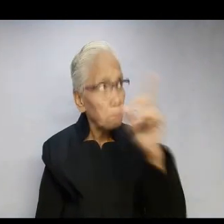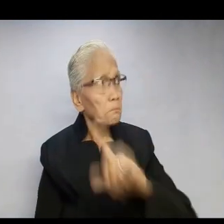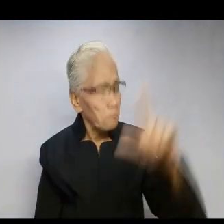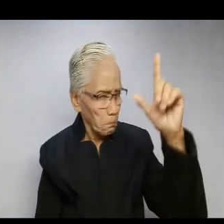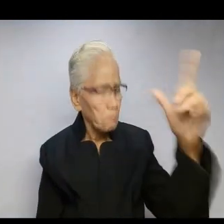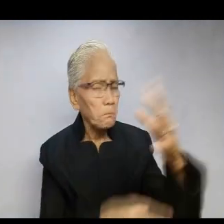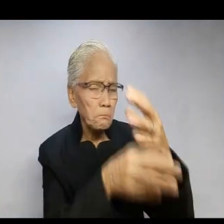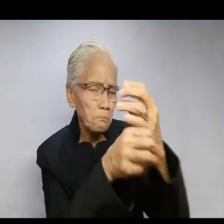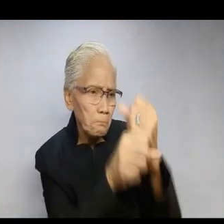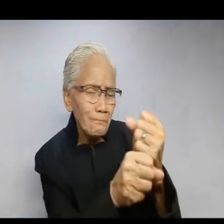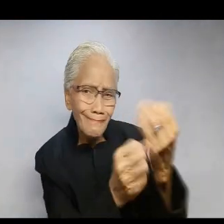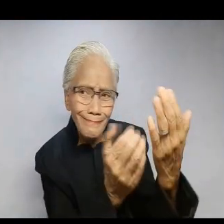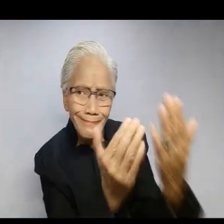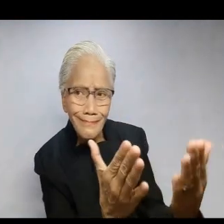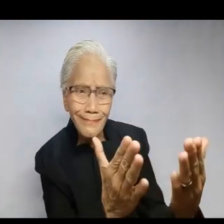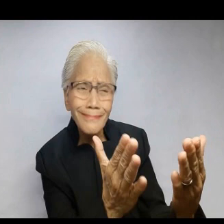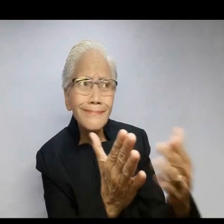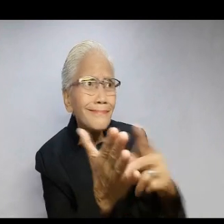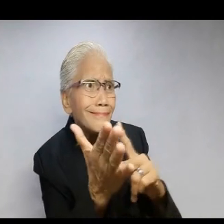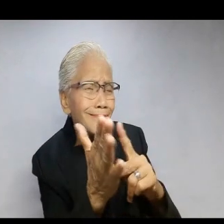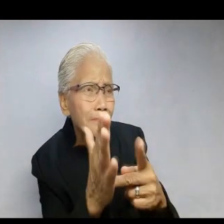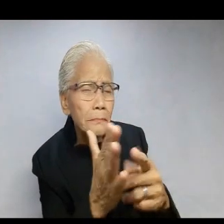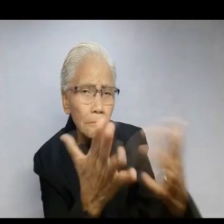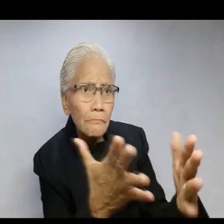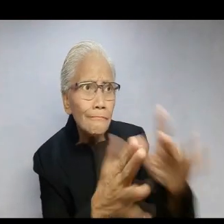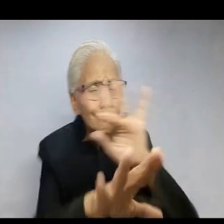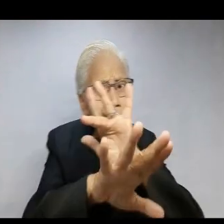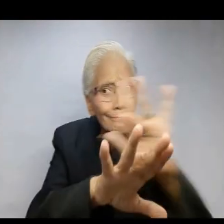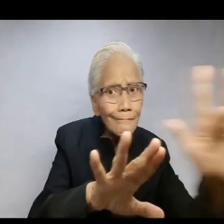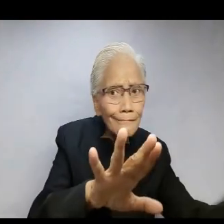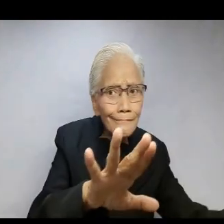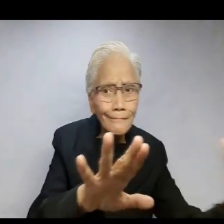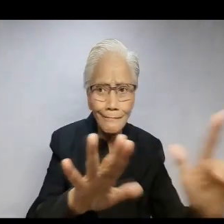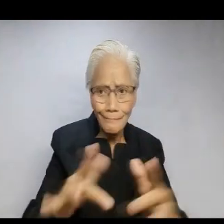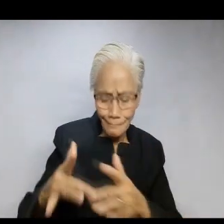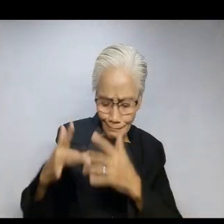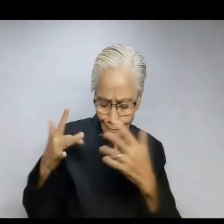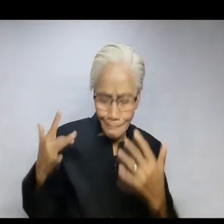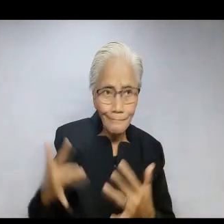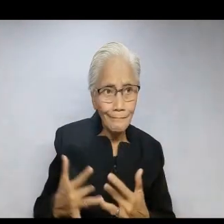He holds the key to this empty room in your heart.